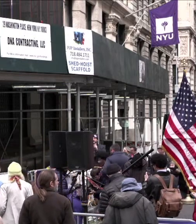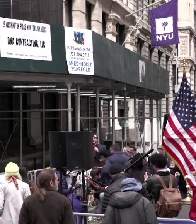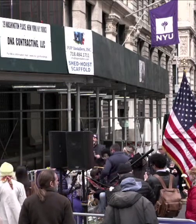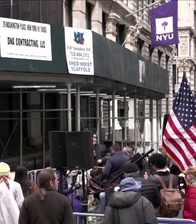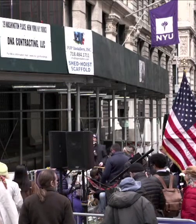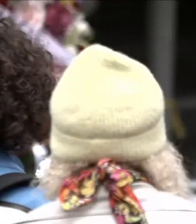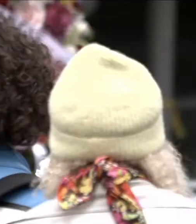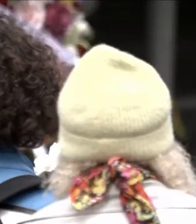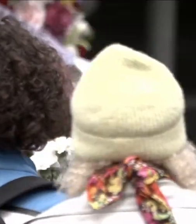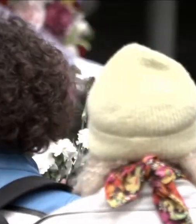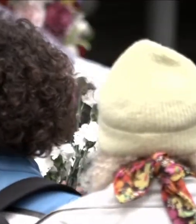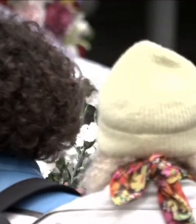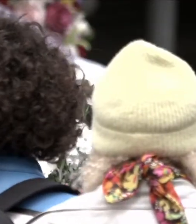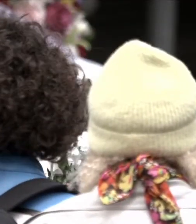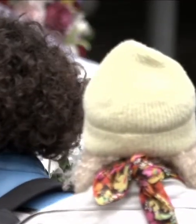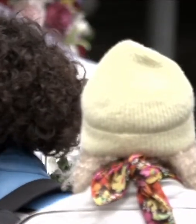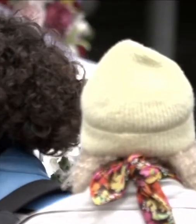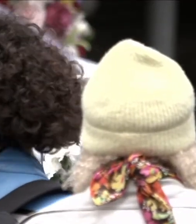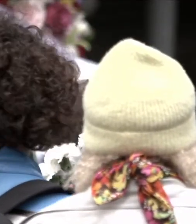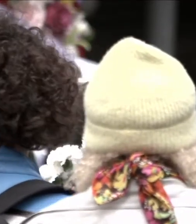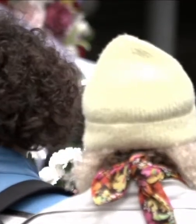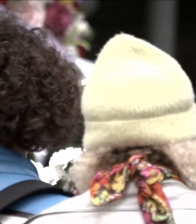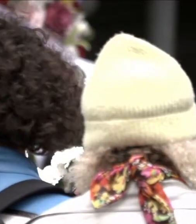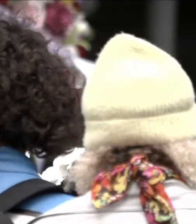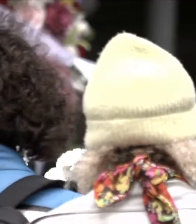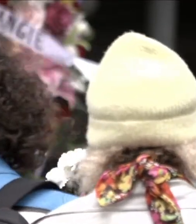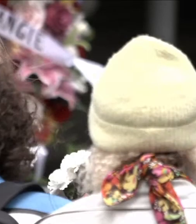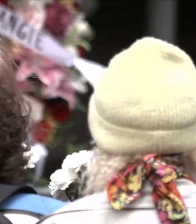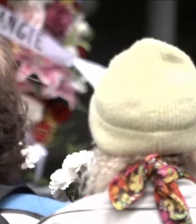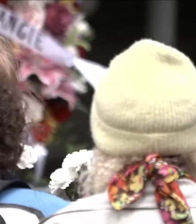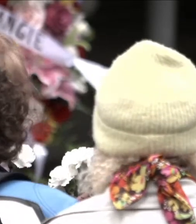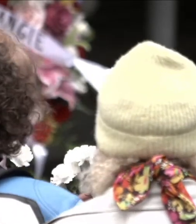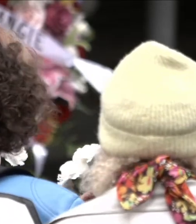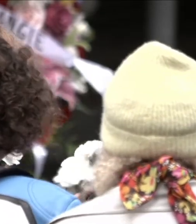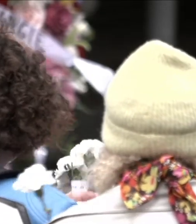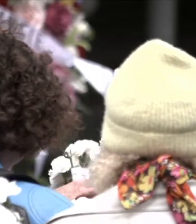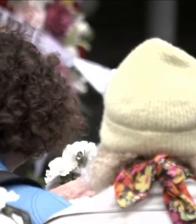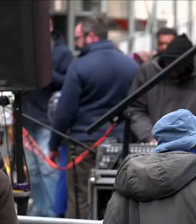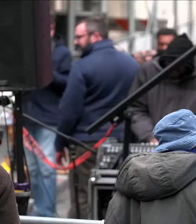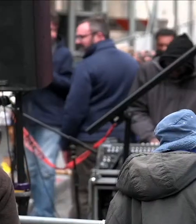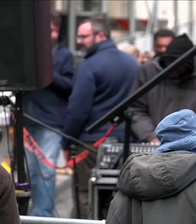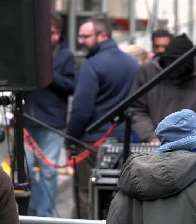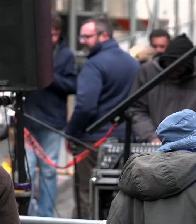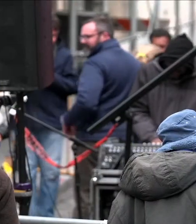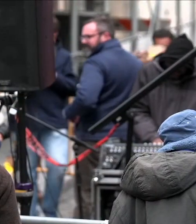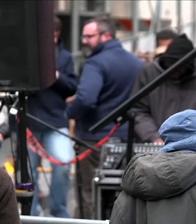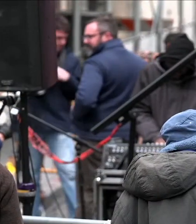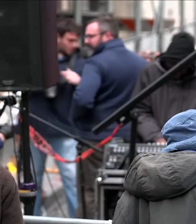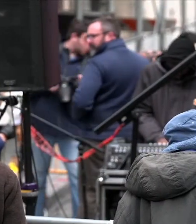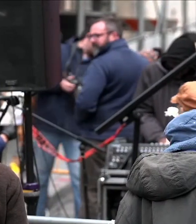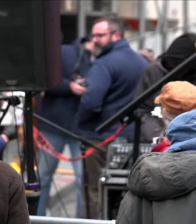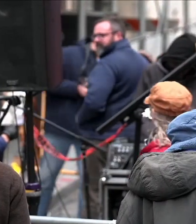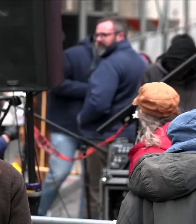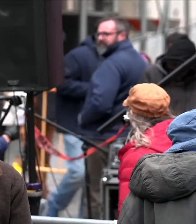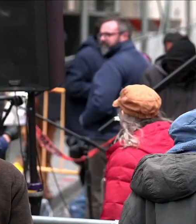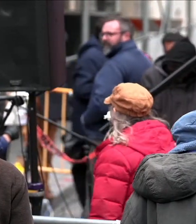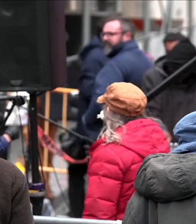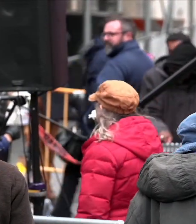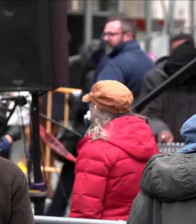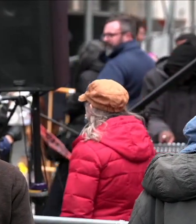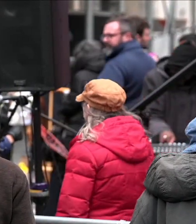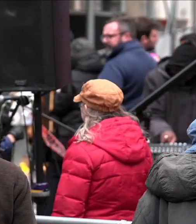23. Bertha Wendroff, age 18. Ben